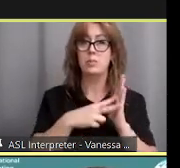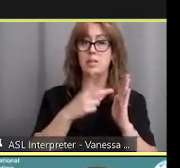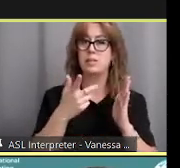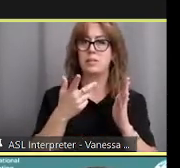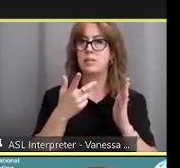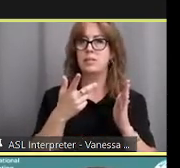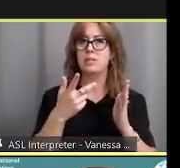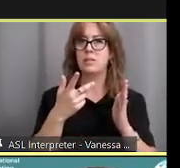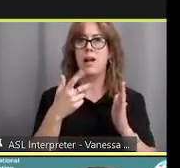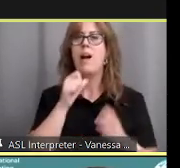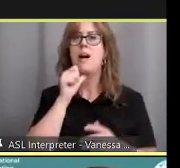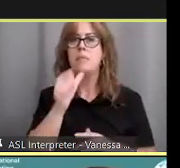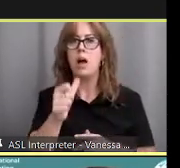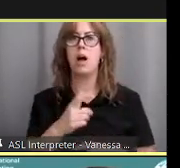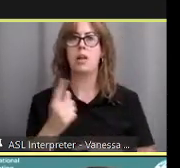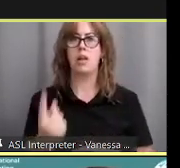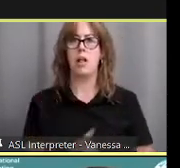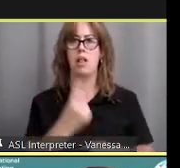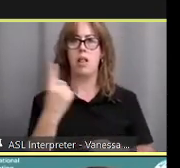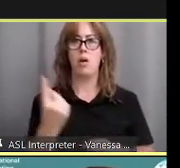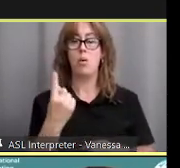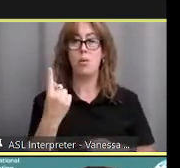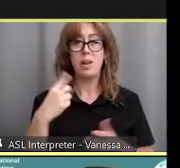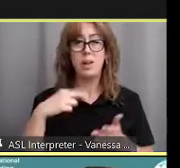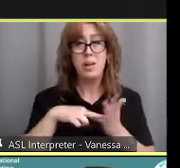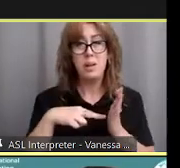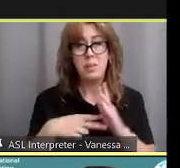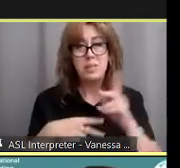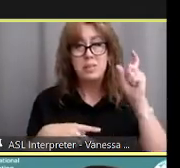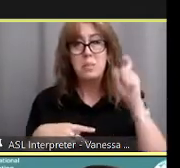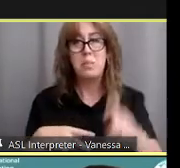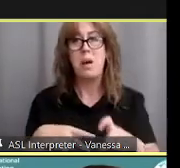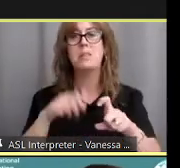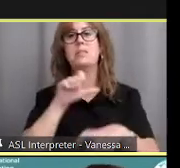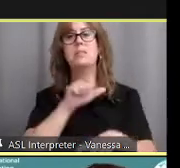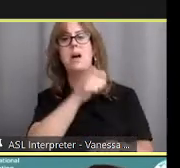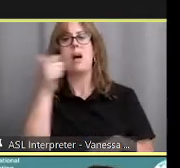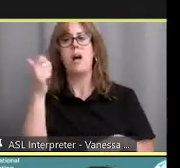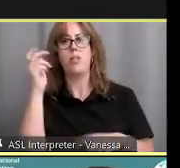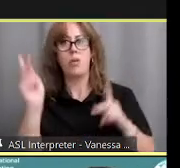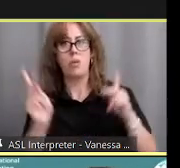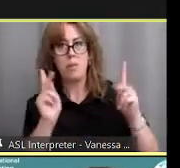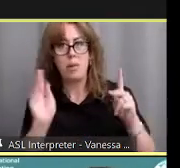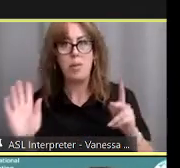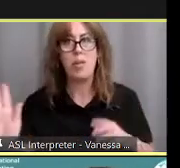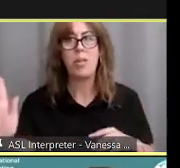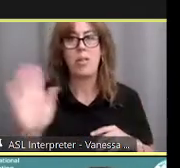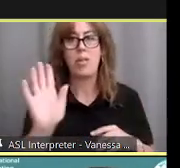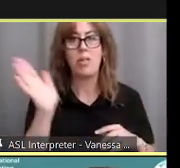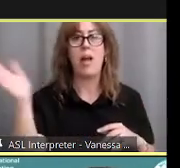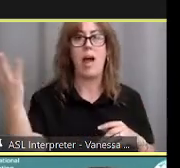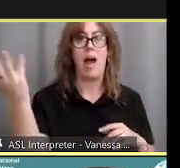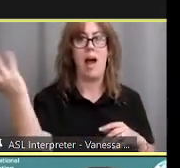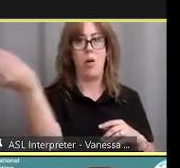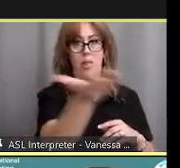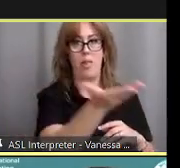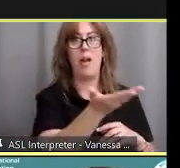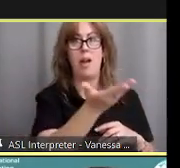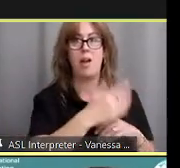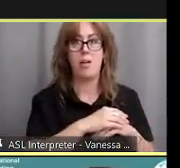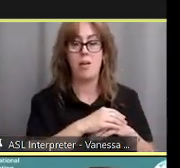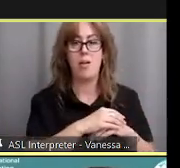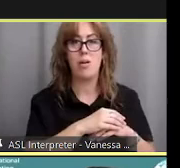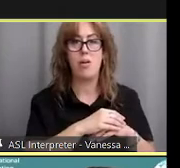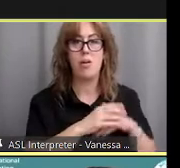like this. There must be others out there. I may not have found them yet. Maybe all my work is to